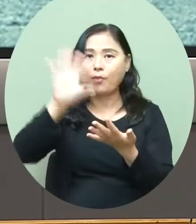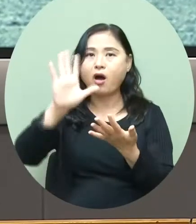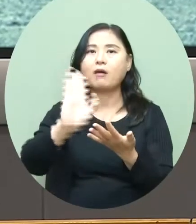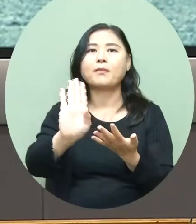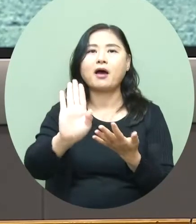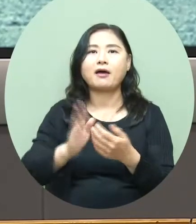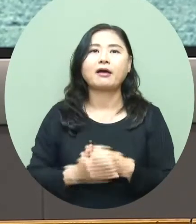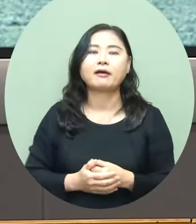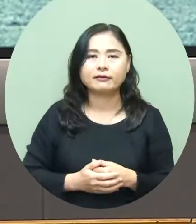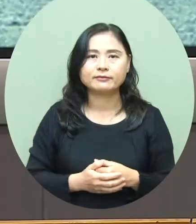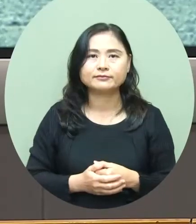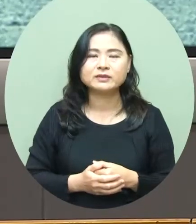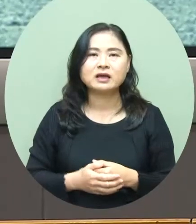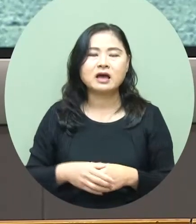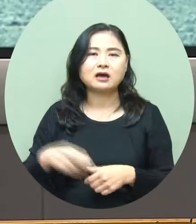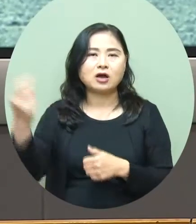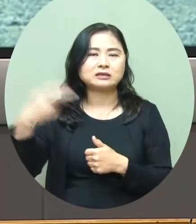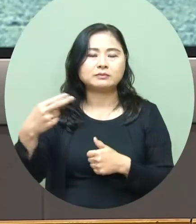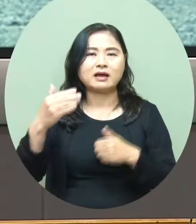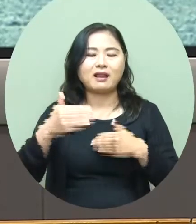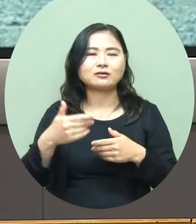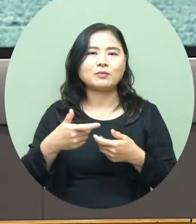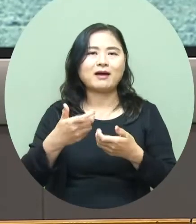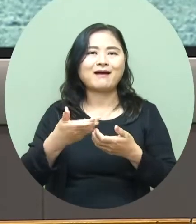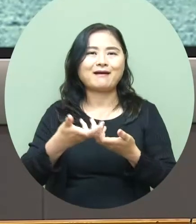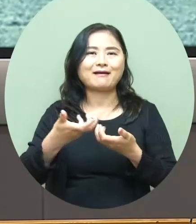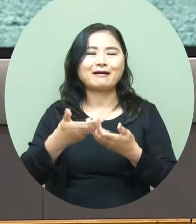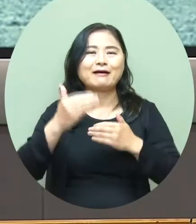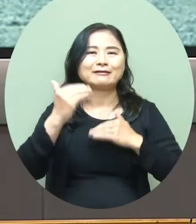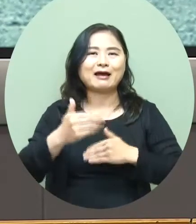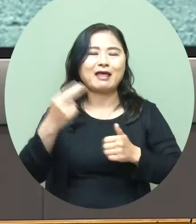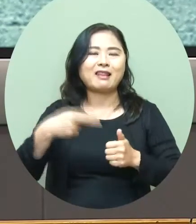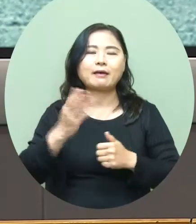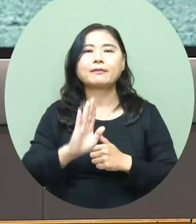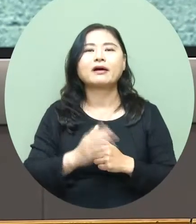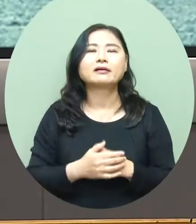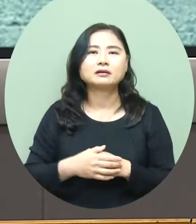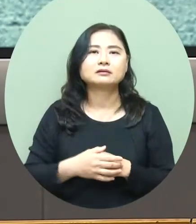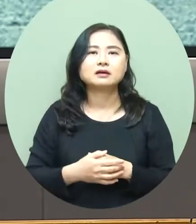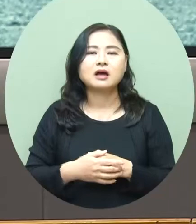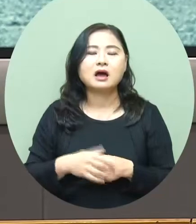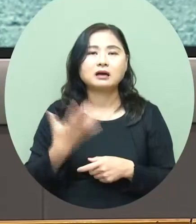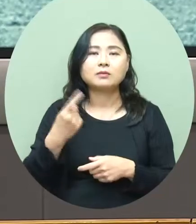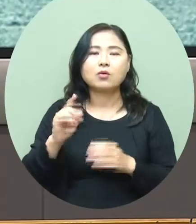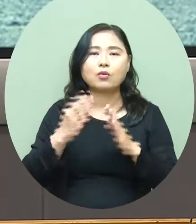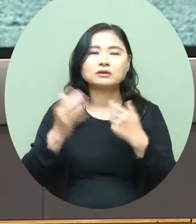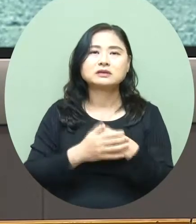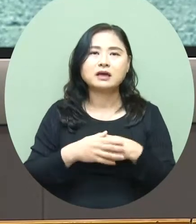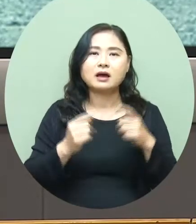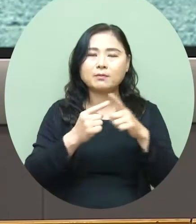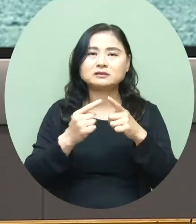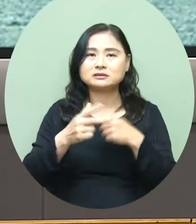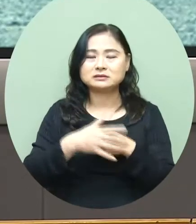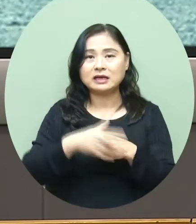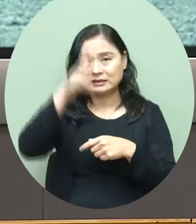our total tally, but these cases were not submitted on our online platform. Starting from yesterday, some people